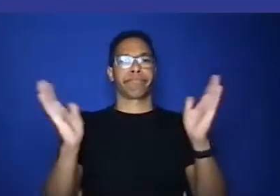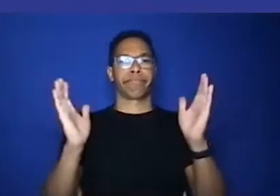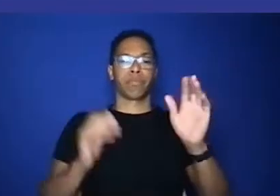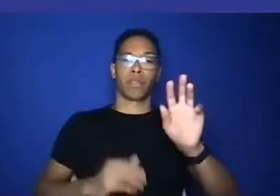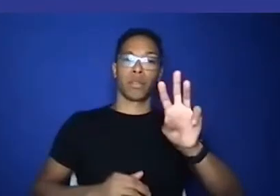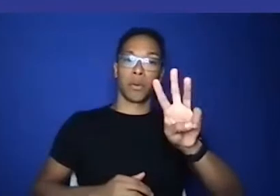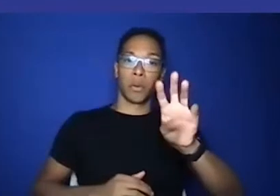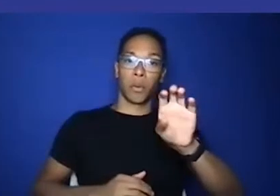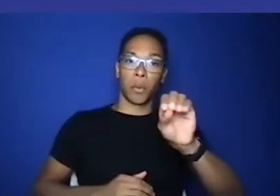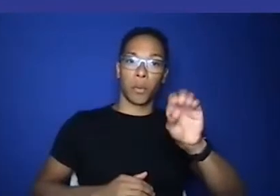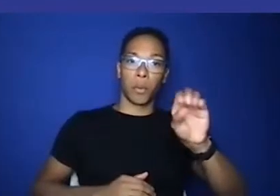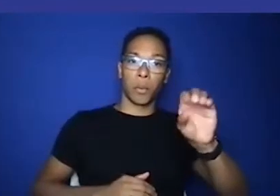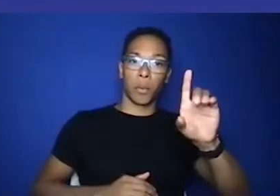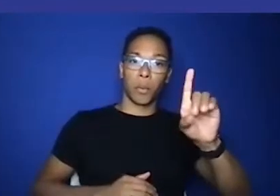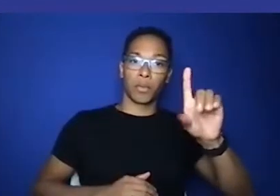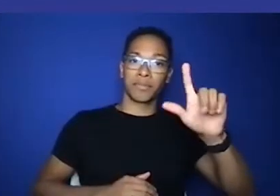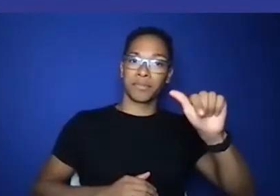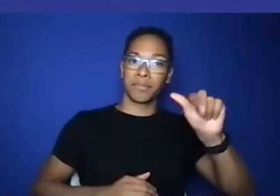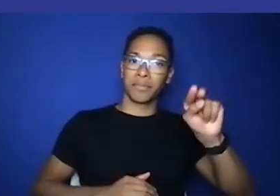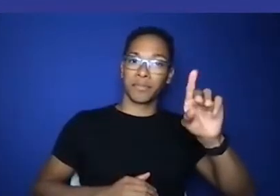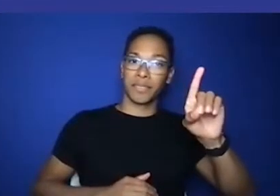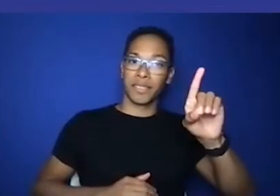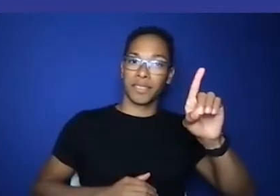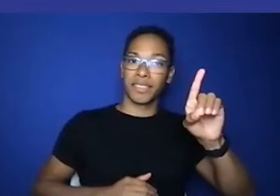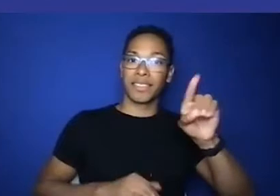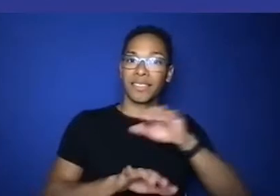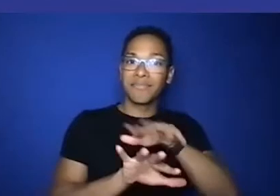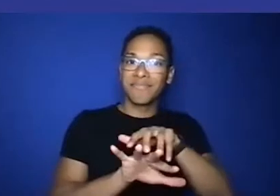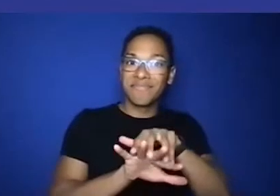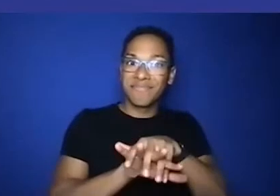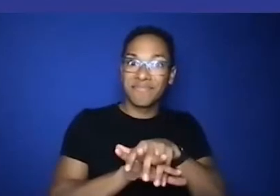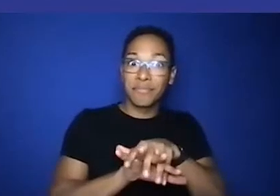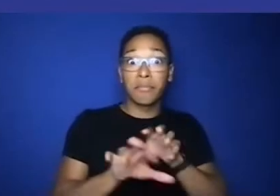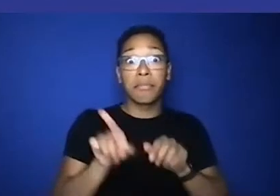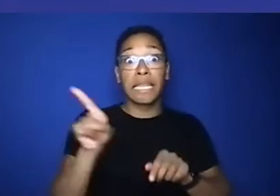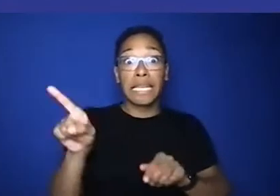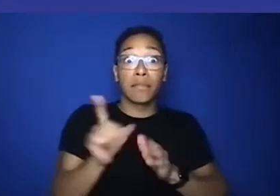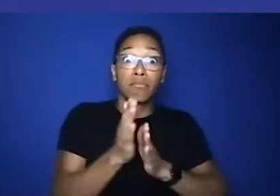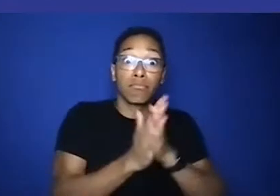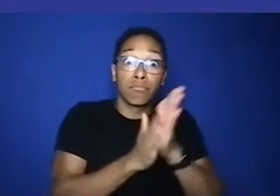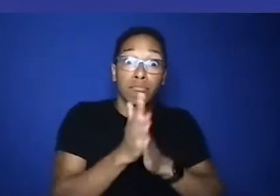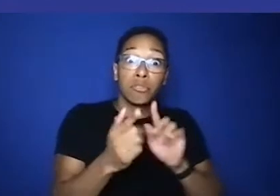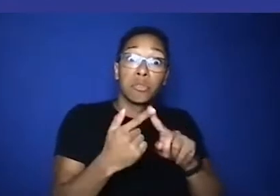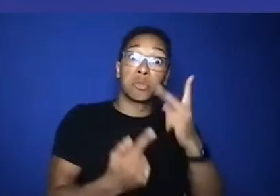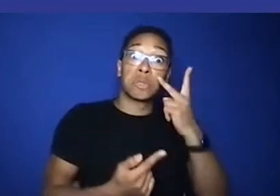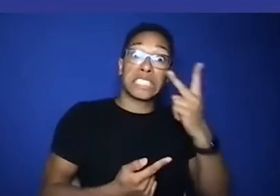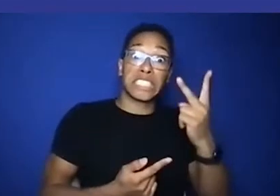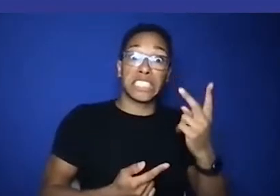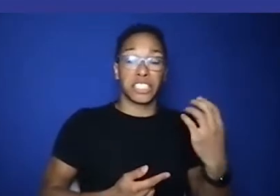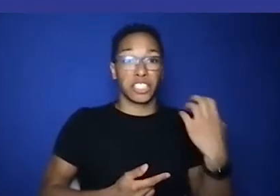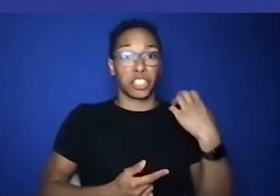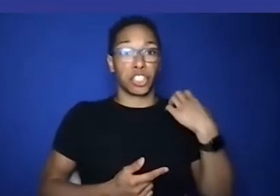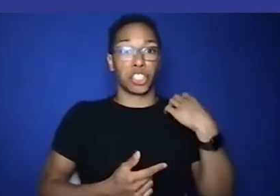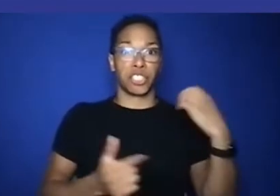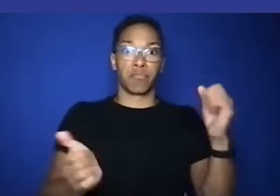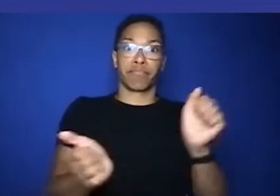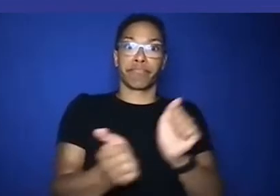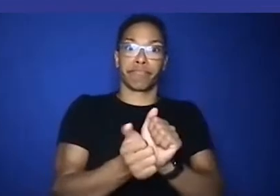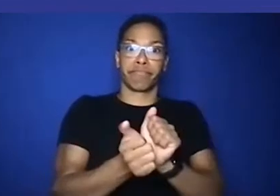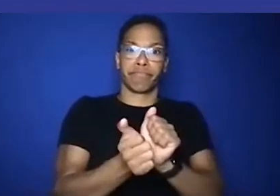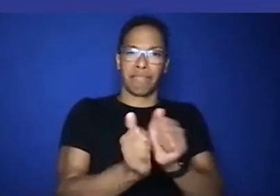he really wanted to see the chief's cuffs and collar. And so we went back into this really dimly lit